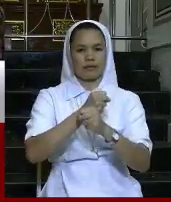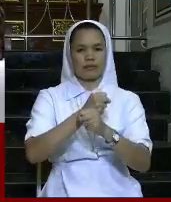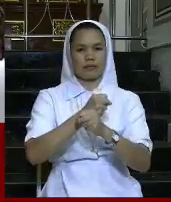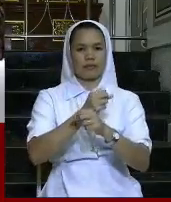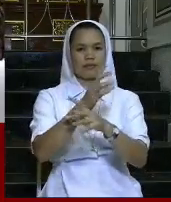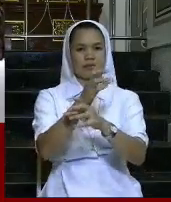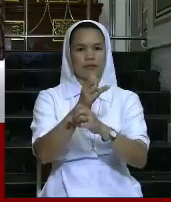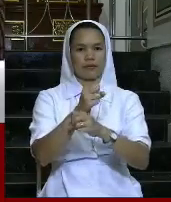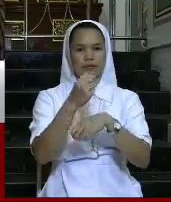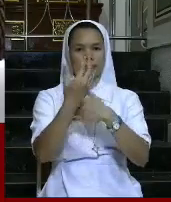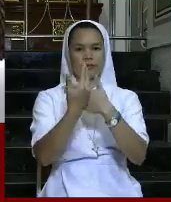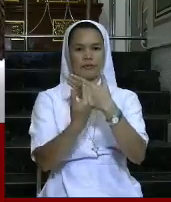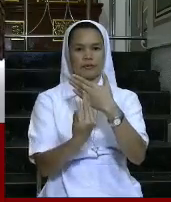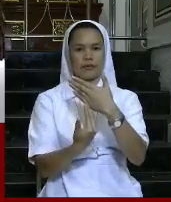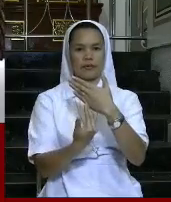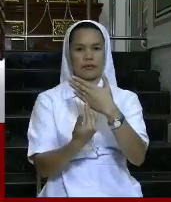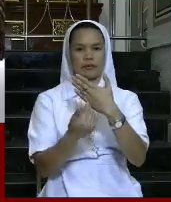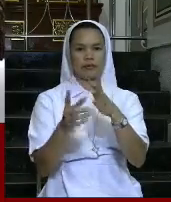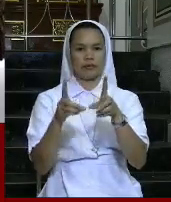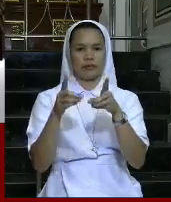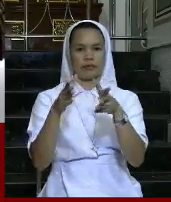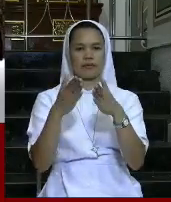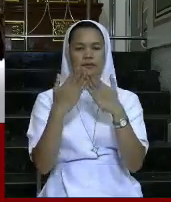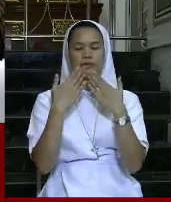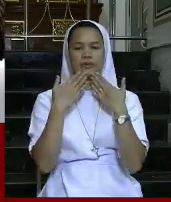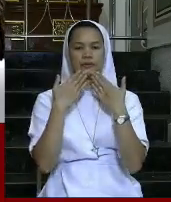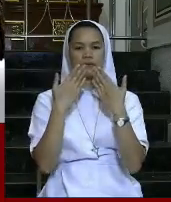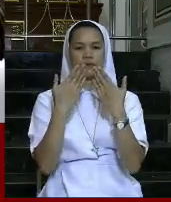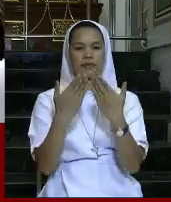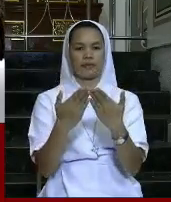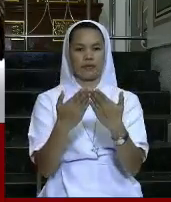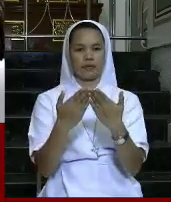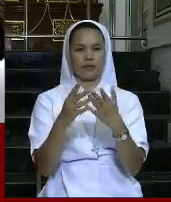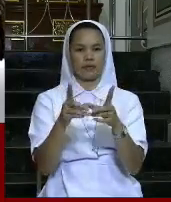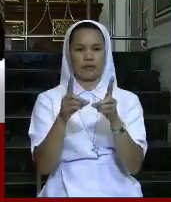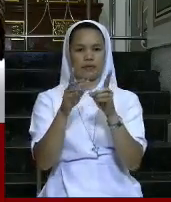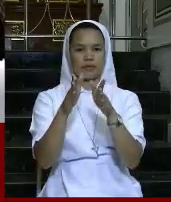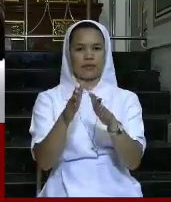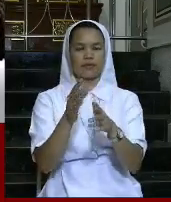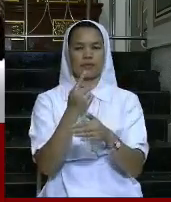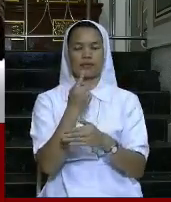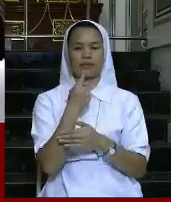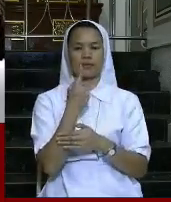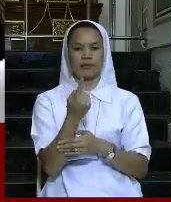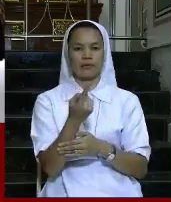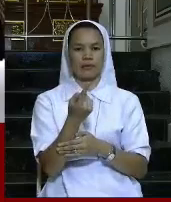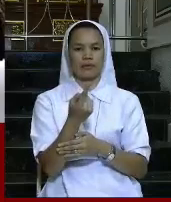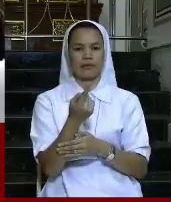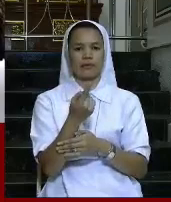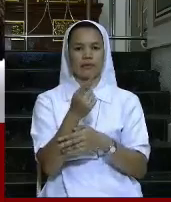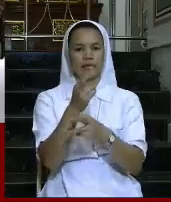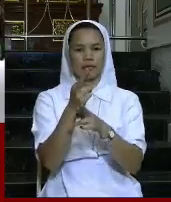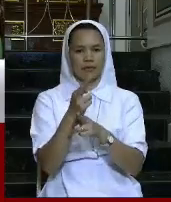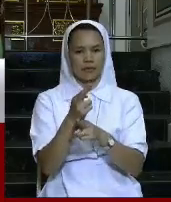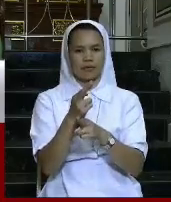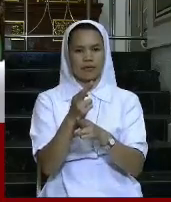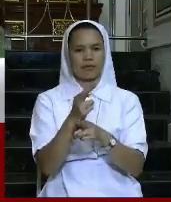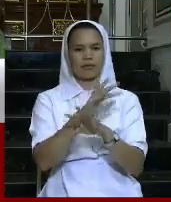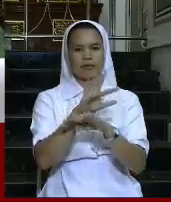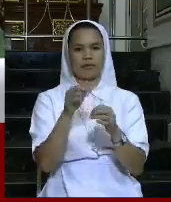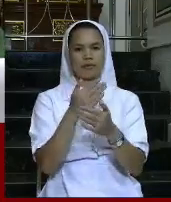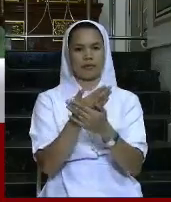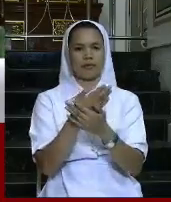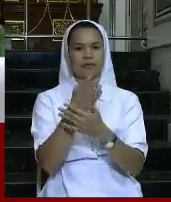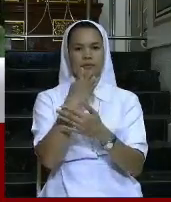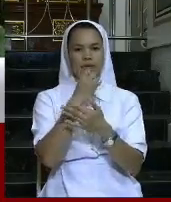He took bread, and giving thanks, broke it, and gave it to His disciples, saying, "Take this, all